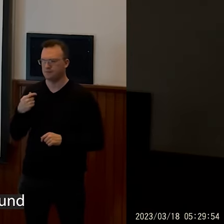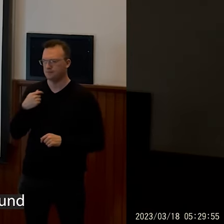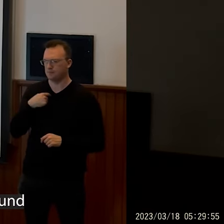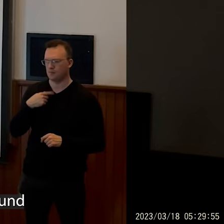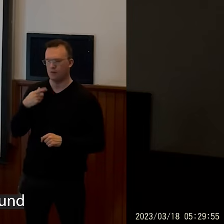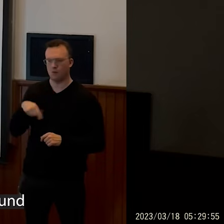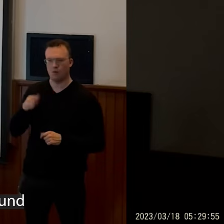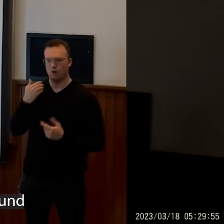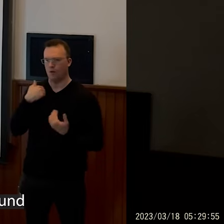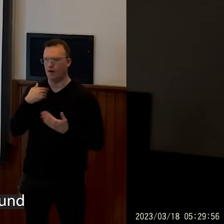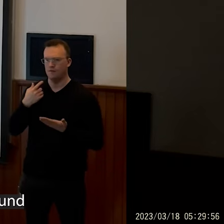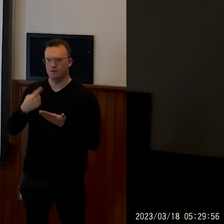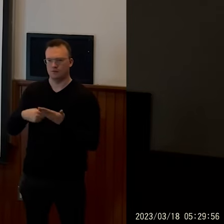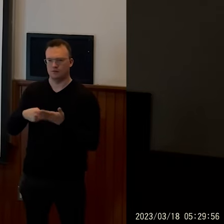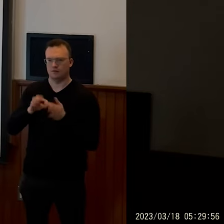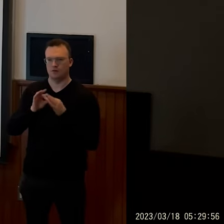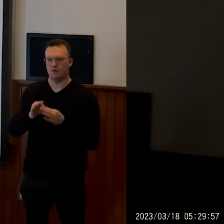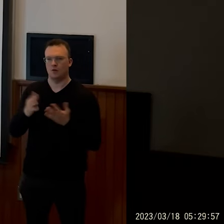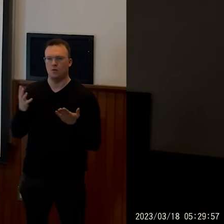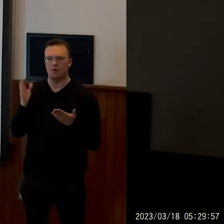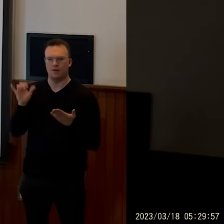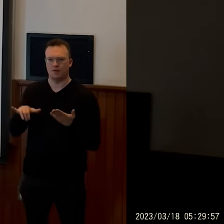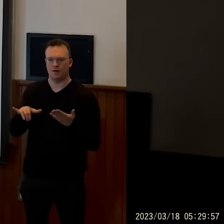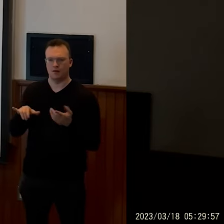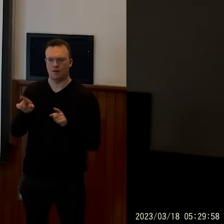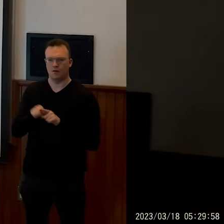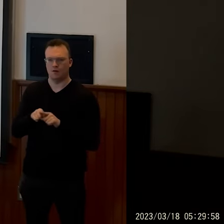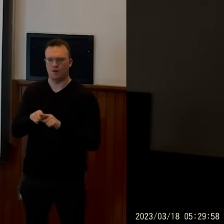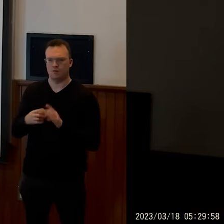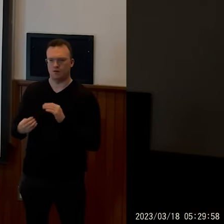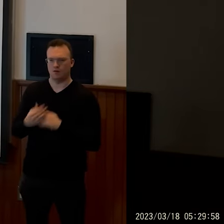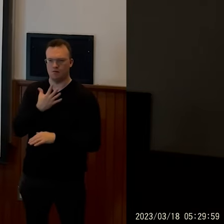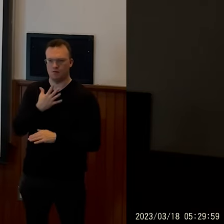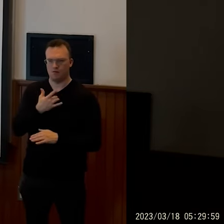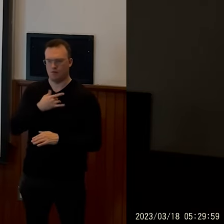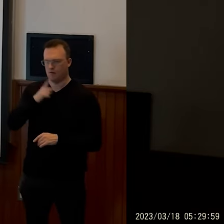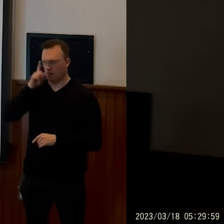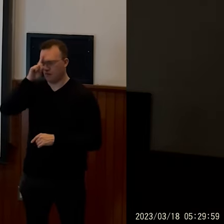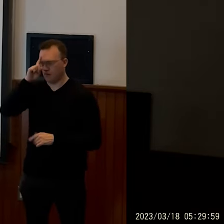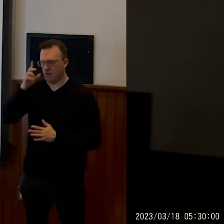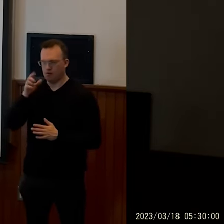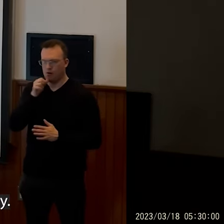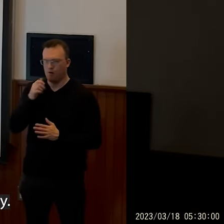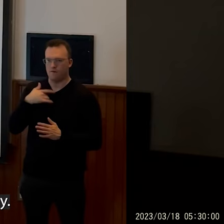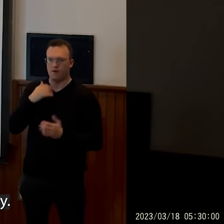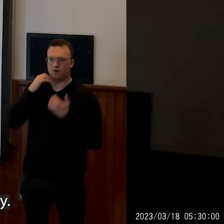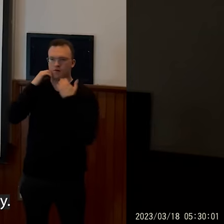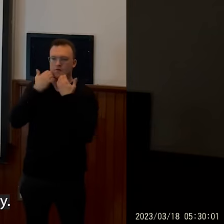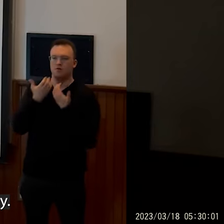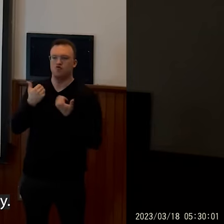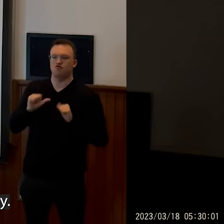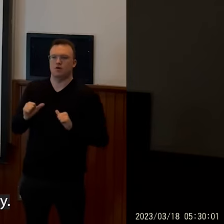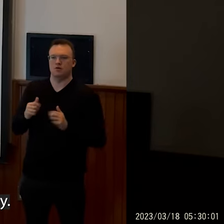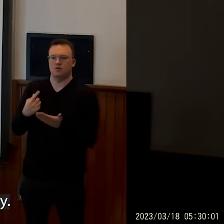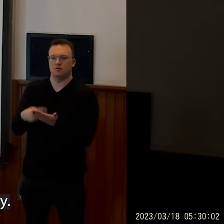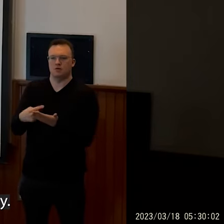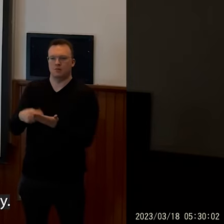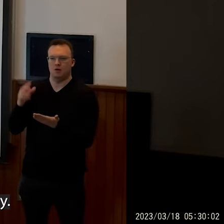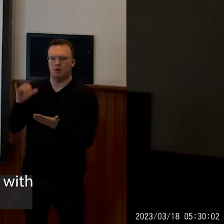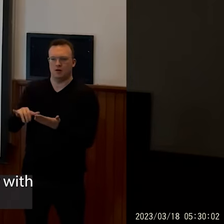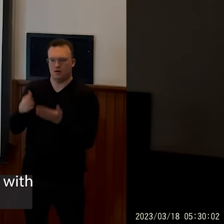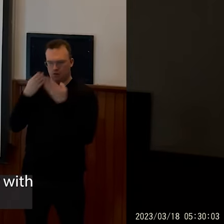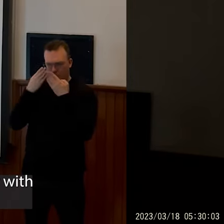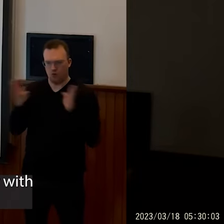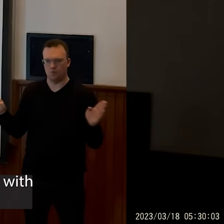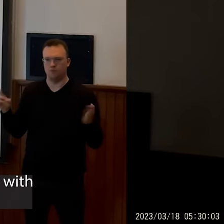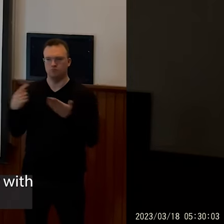we don't have a conversation around, you know, what is it that also turns me on? And they're not feeling ashamed to talk about that in an open way. So